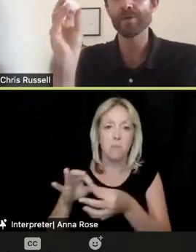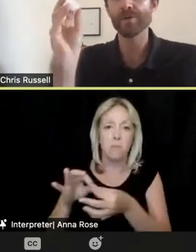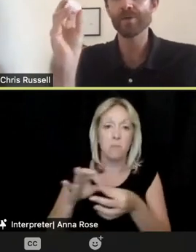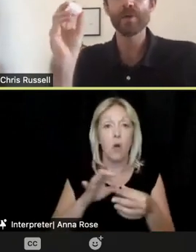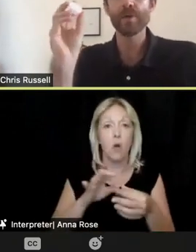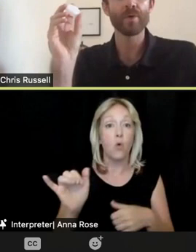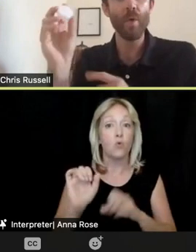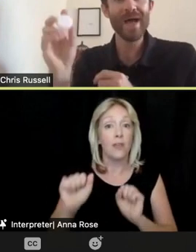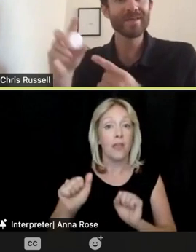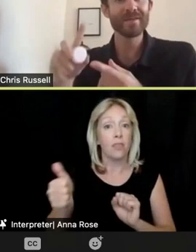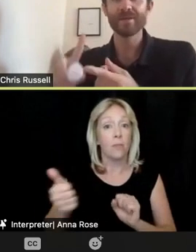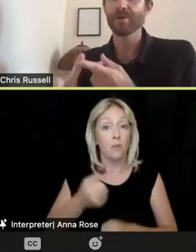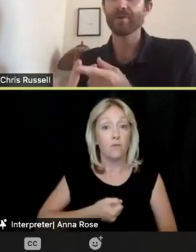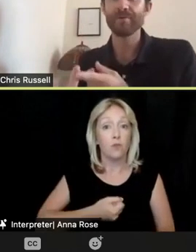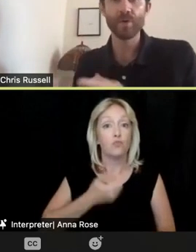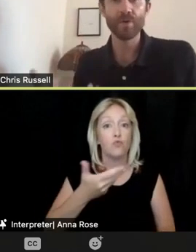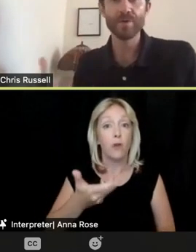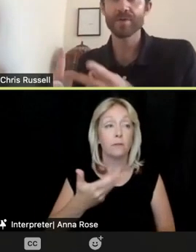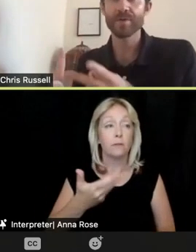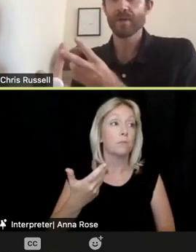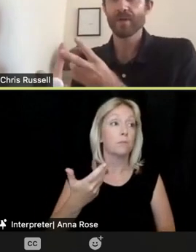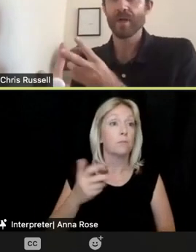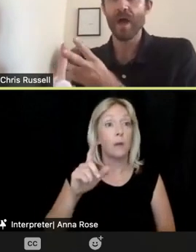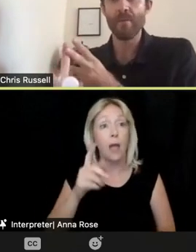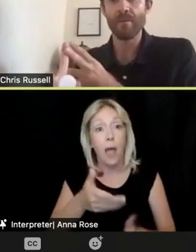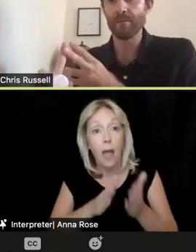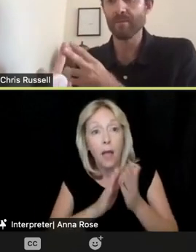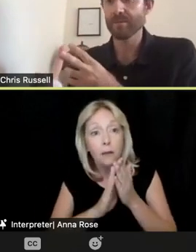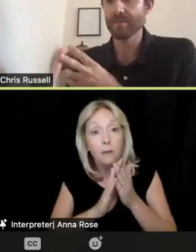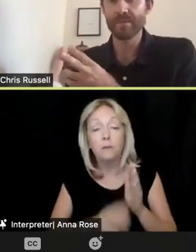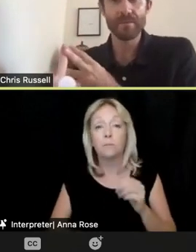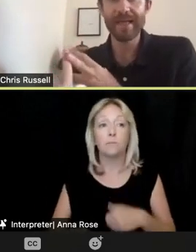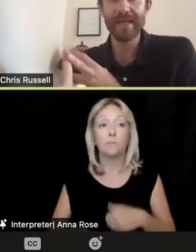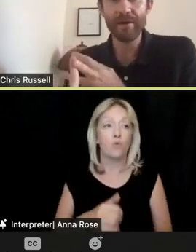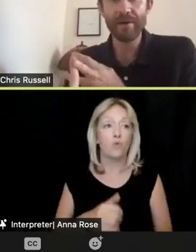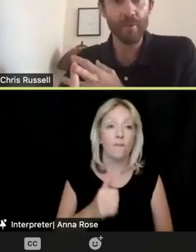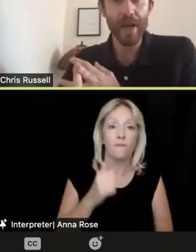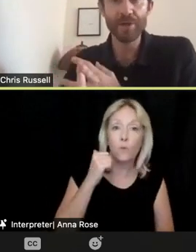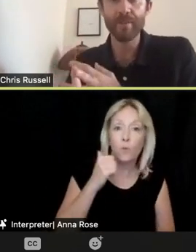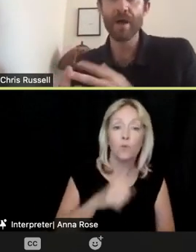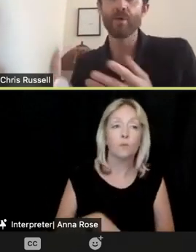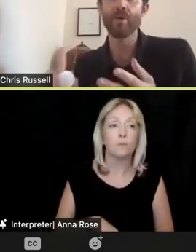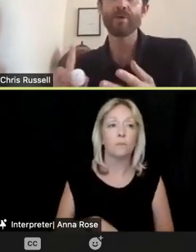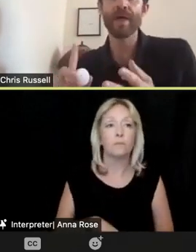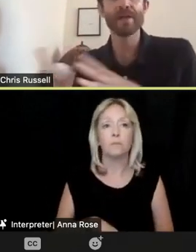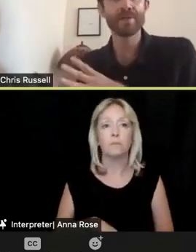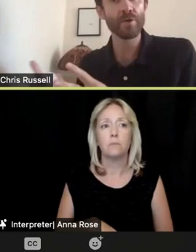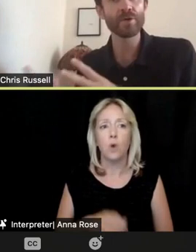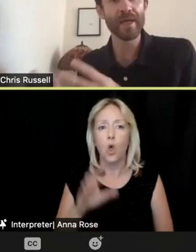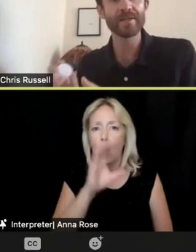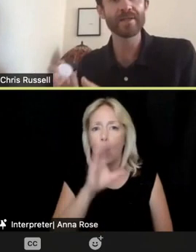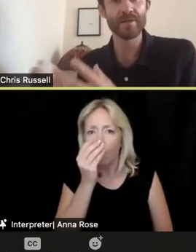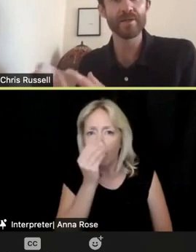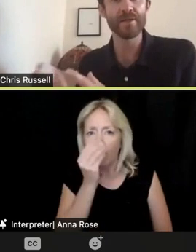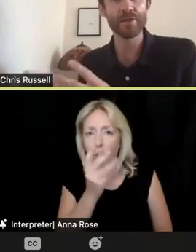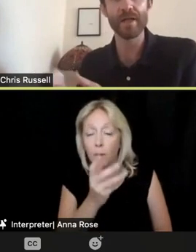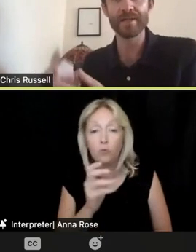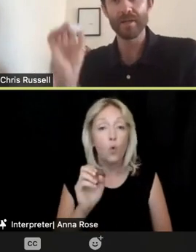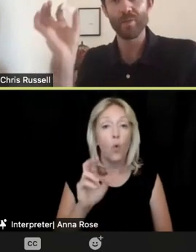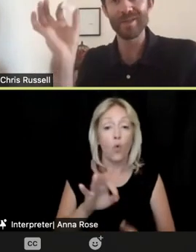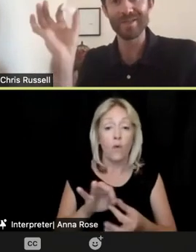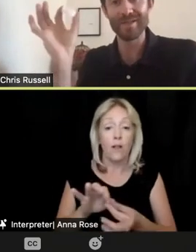order to request, refuse, seek out information about, or then in social cases